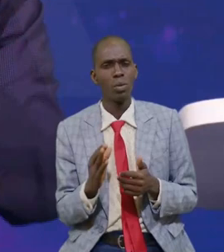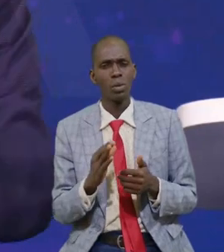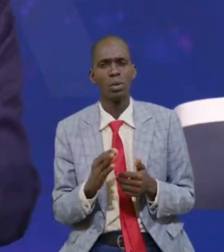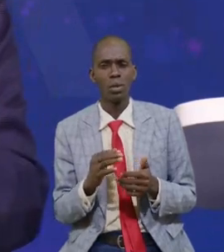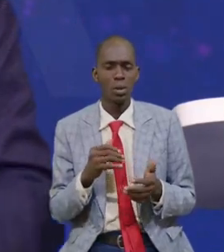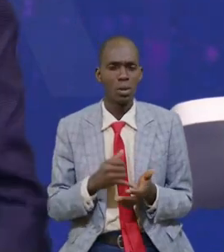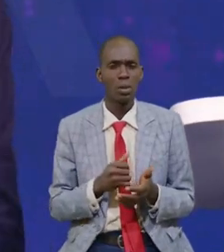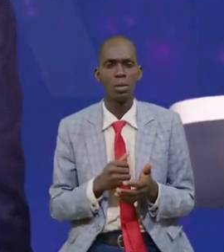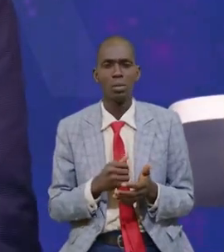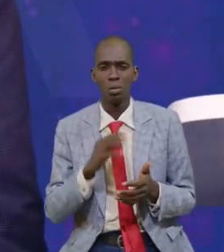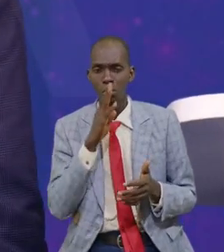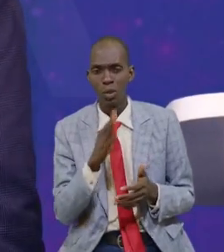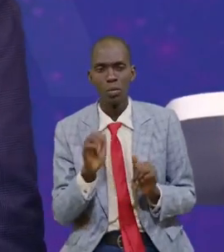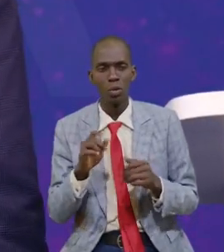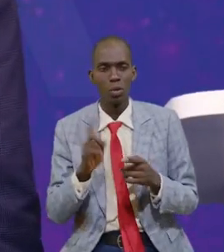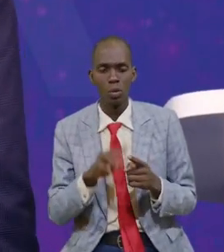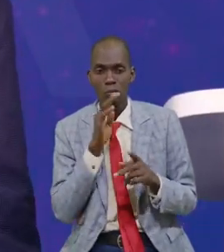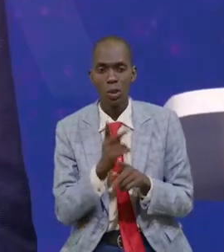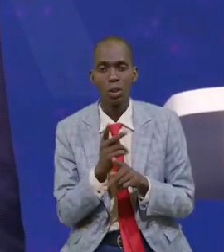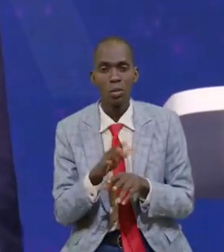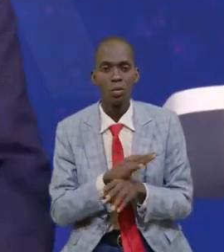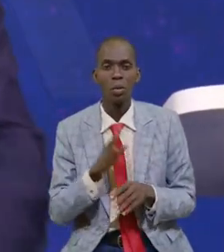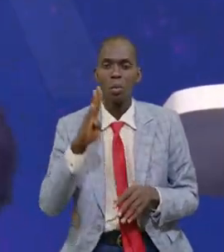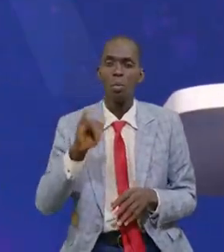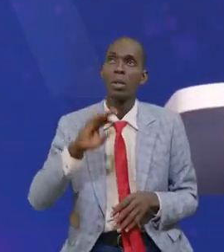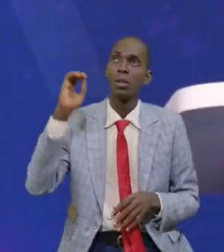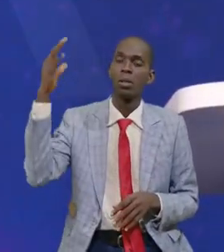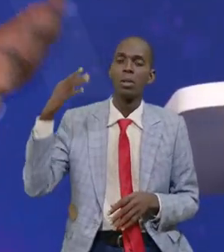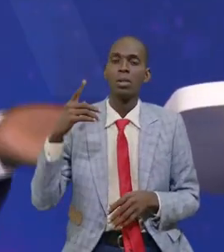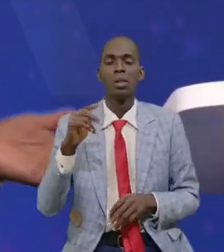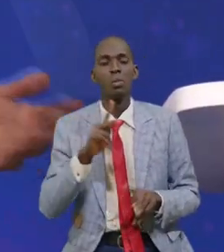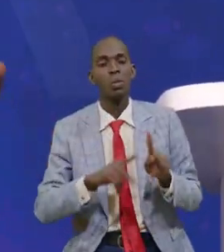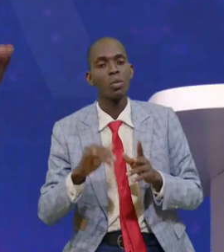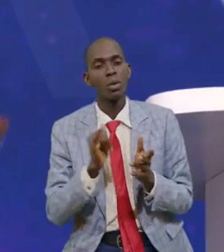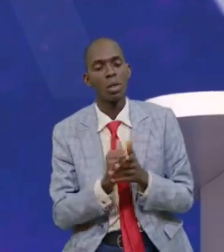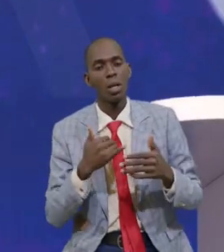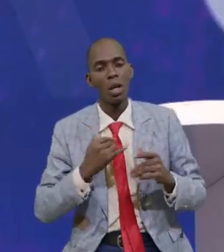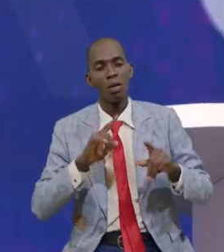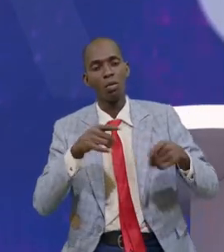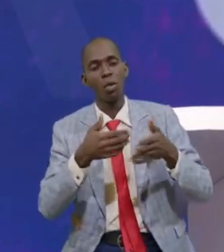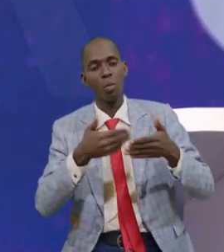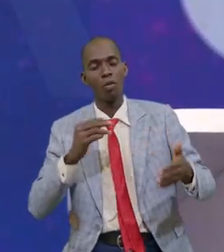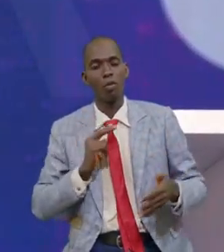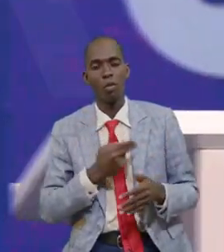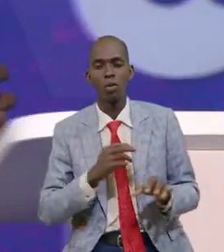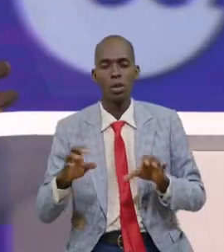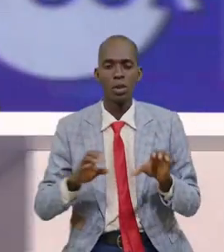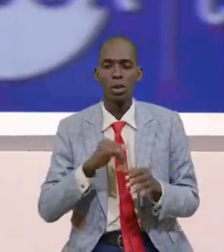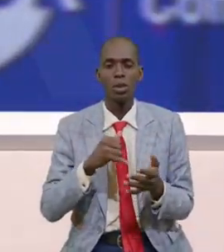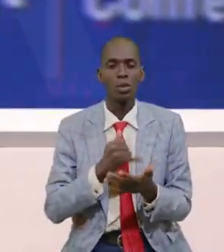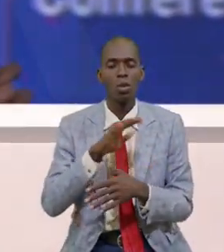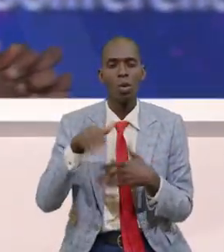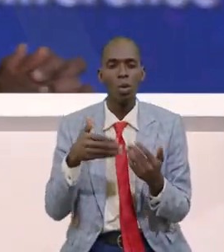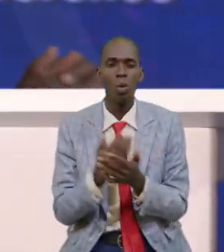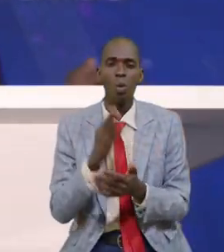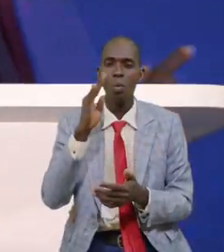By grace. Our forerunners, the ones who went before us, they did it all by grace. And Christ